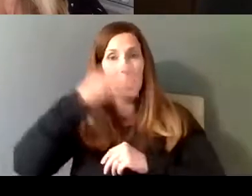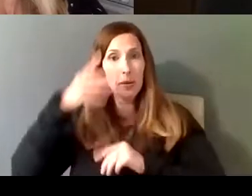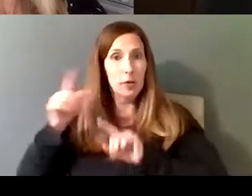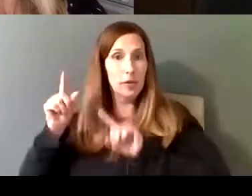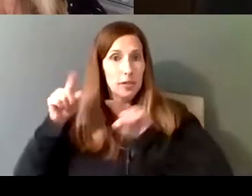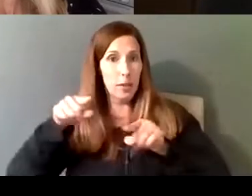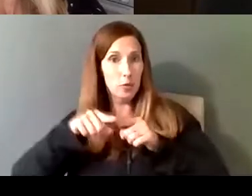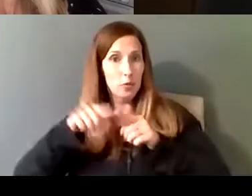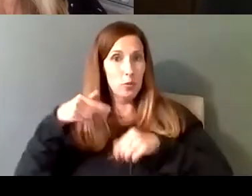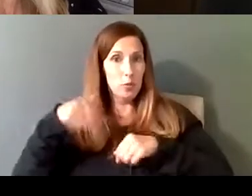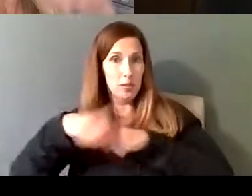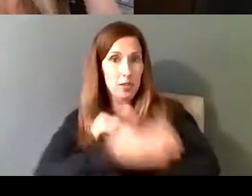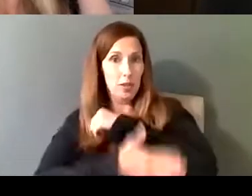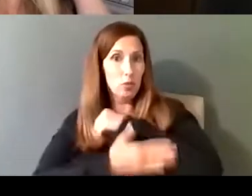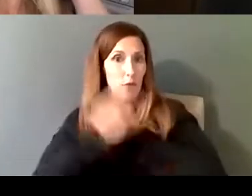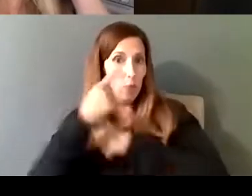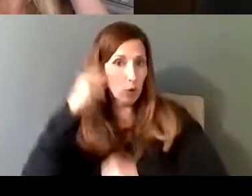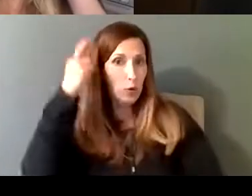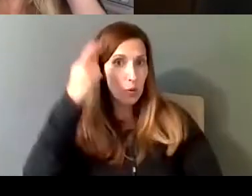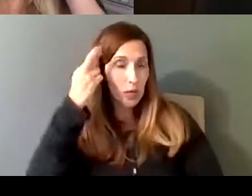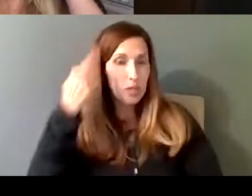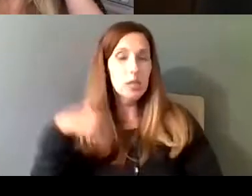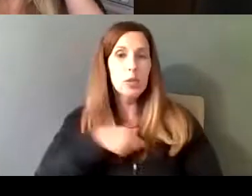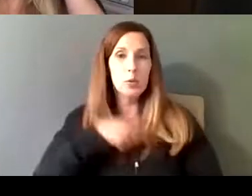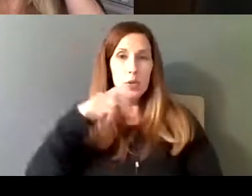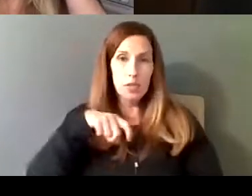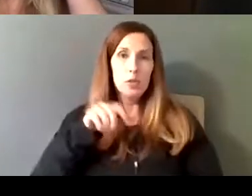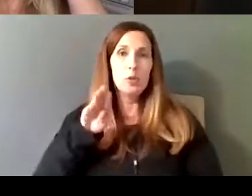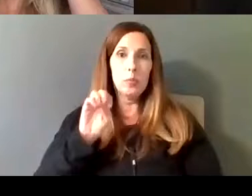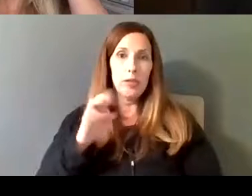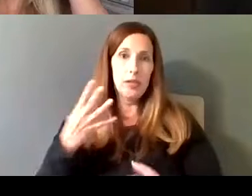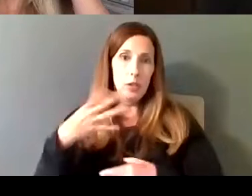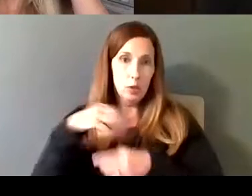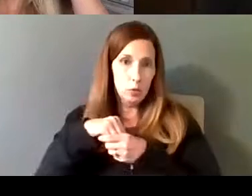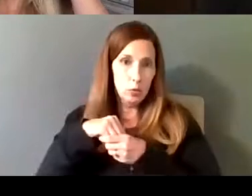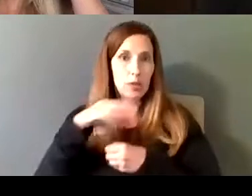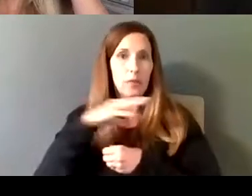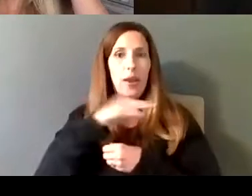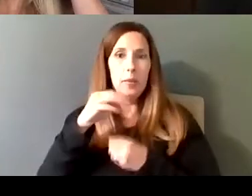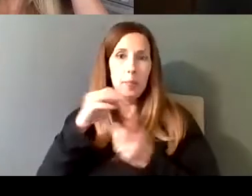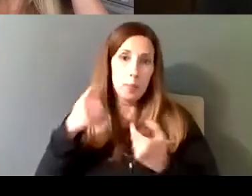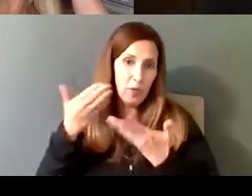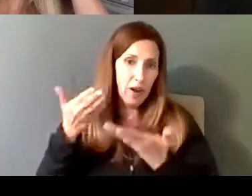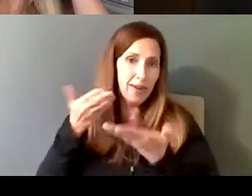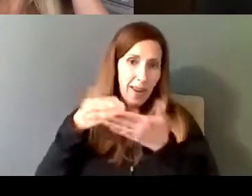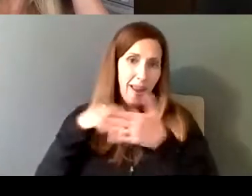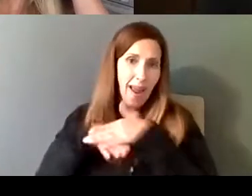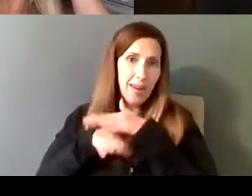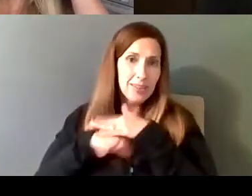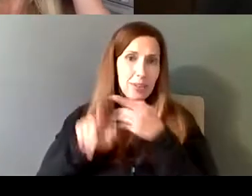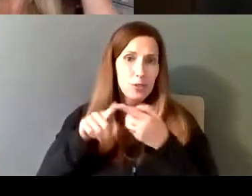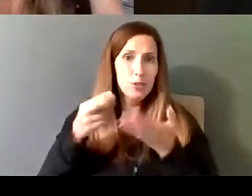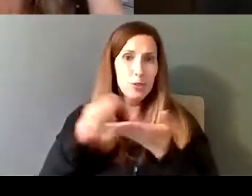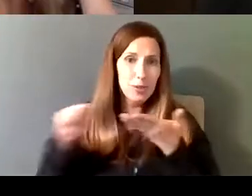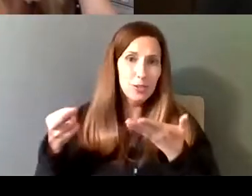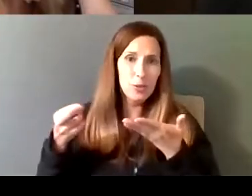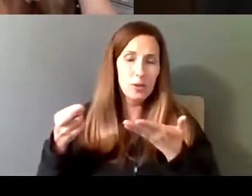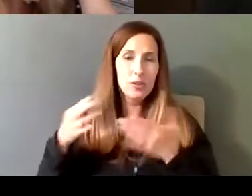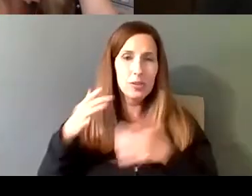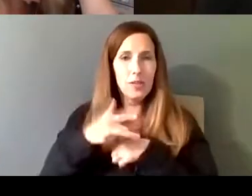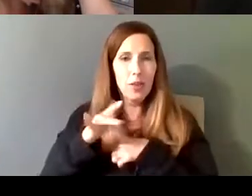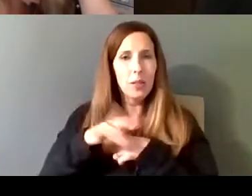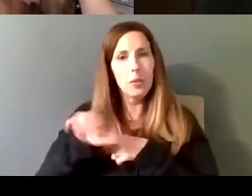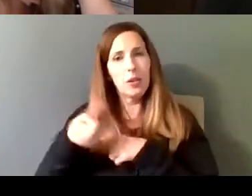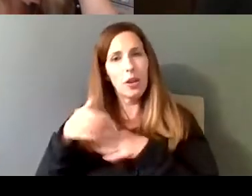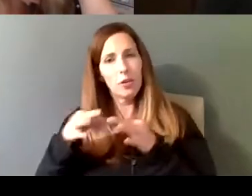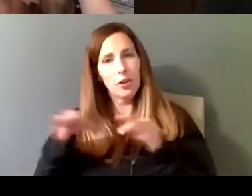I think we needed to be inclusive and provide access to resources that are available in other